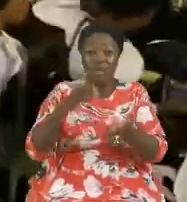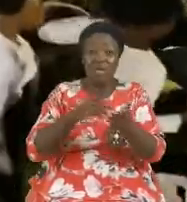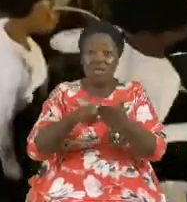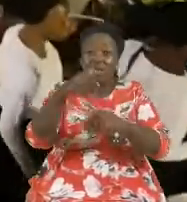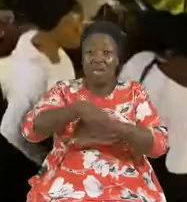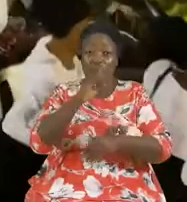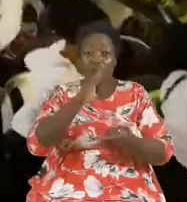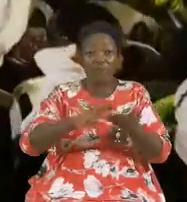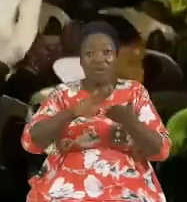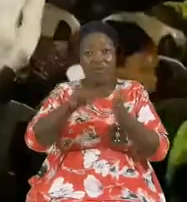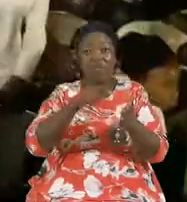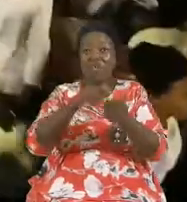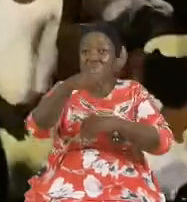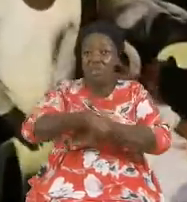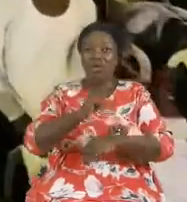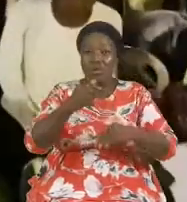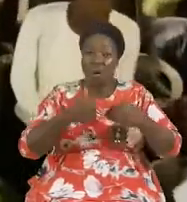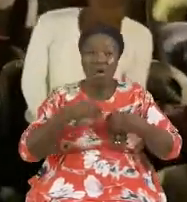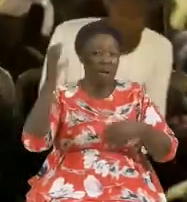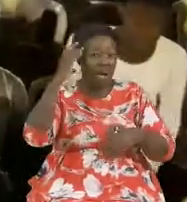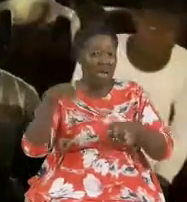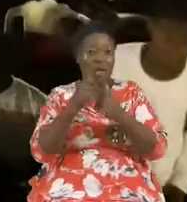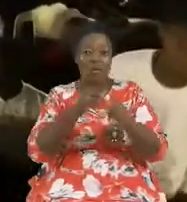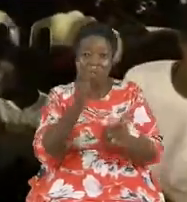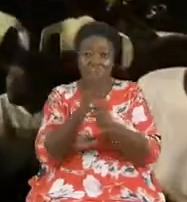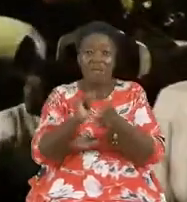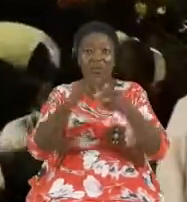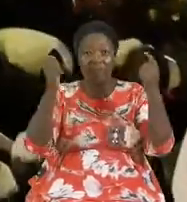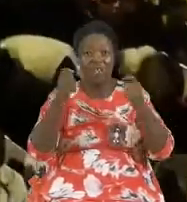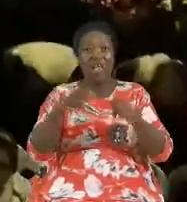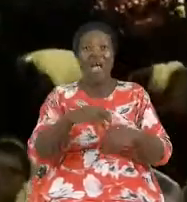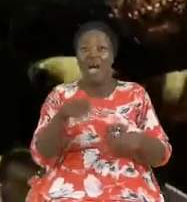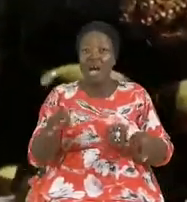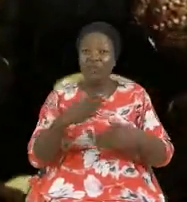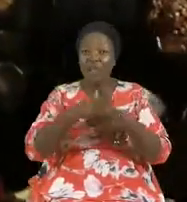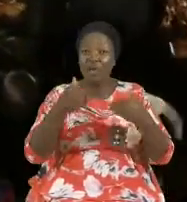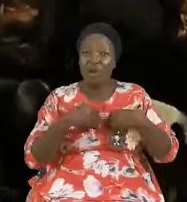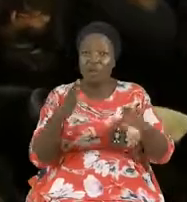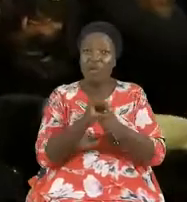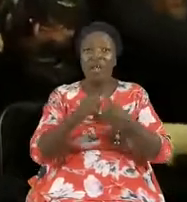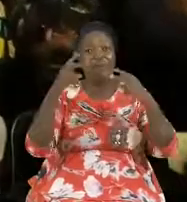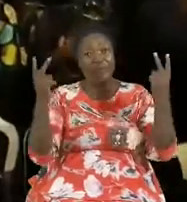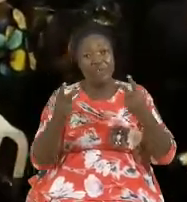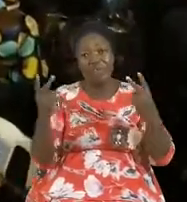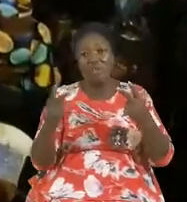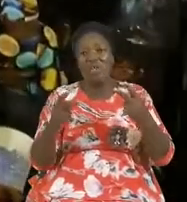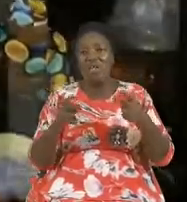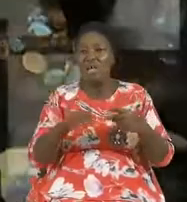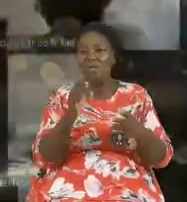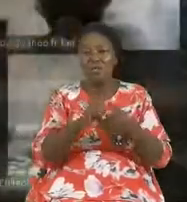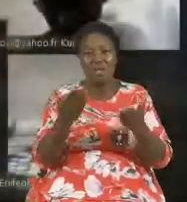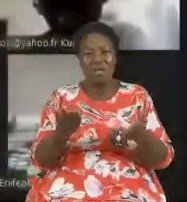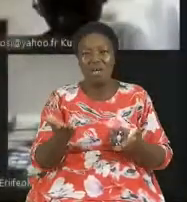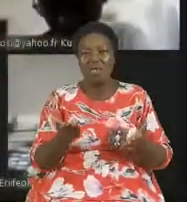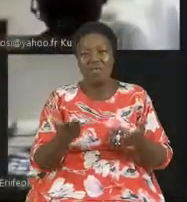Christ and be saved tonight and be forgiven tonight. You have heard, and you are going to keep the victory after you have